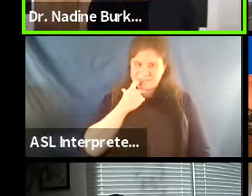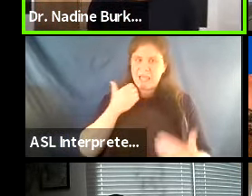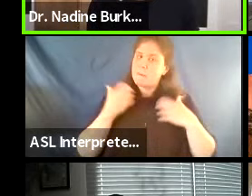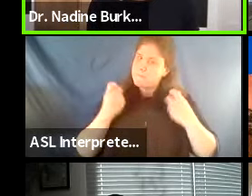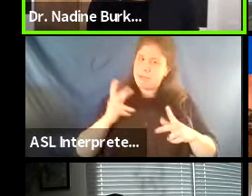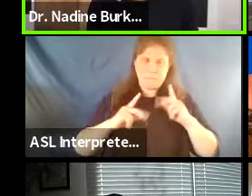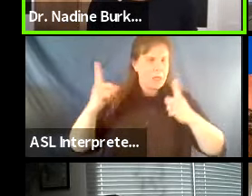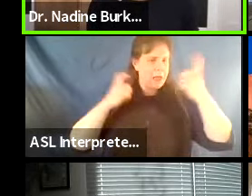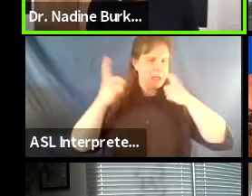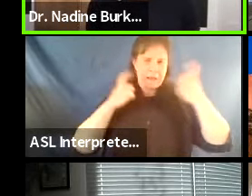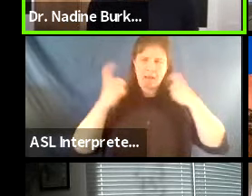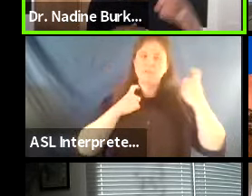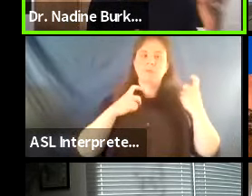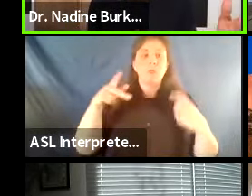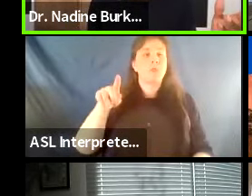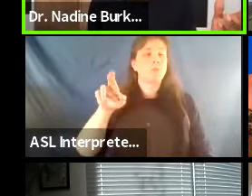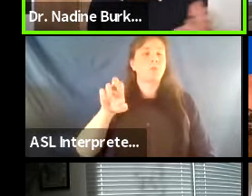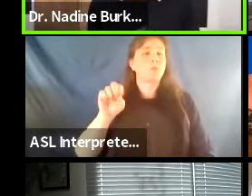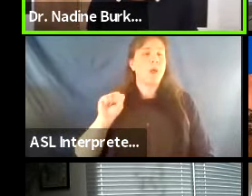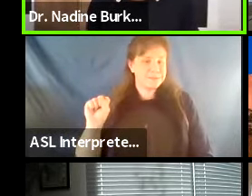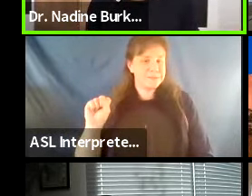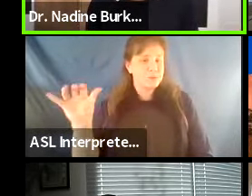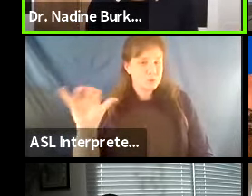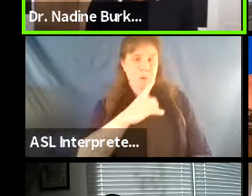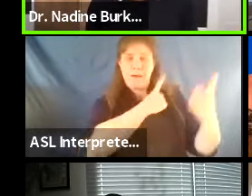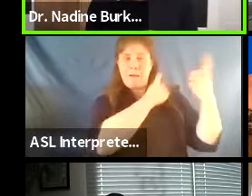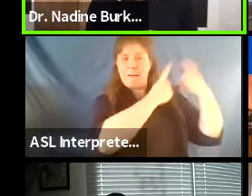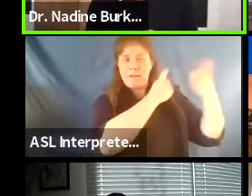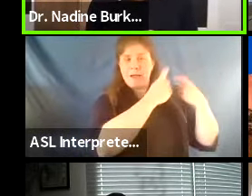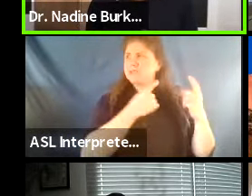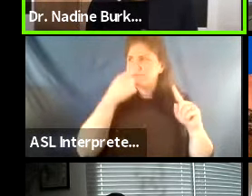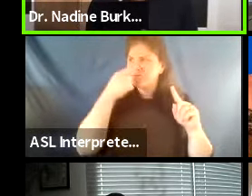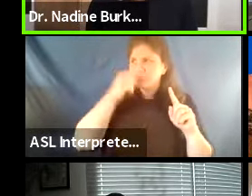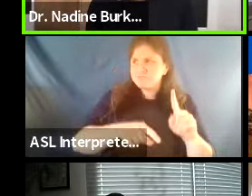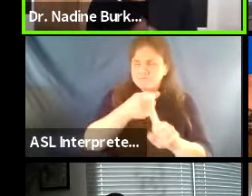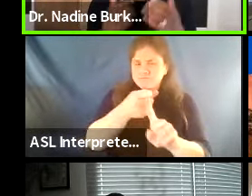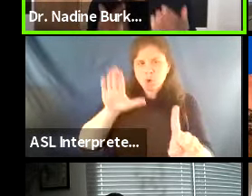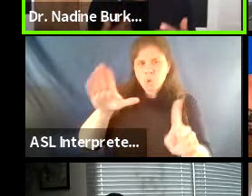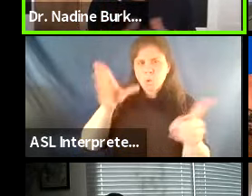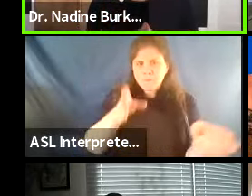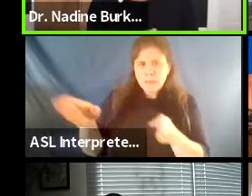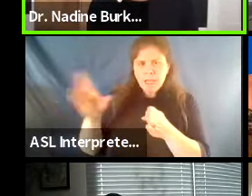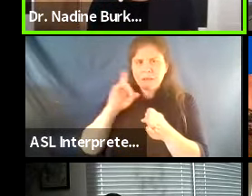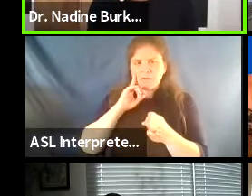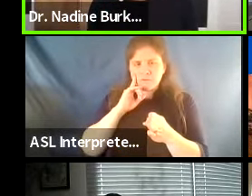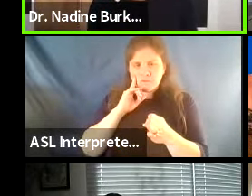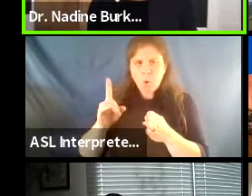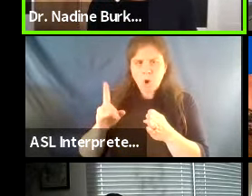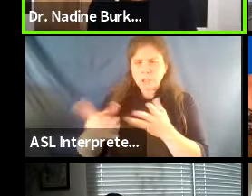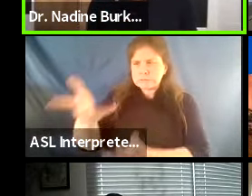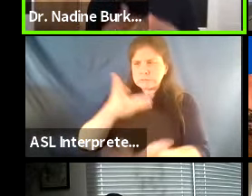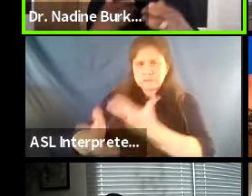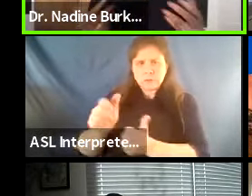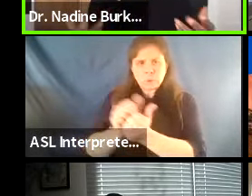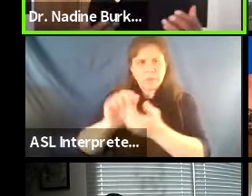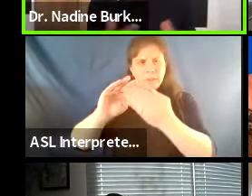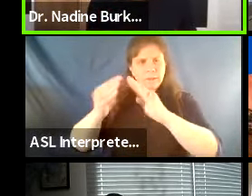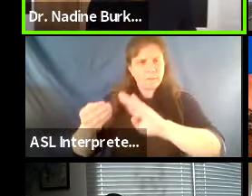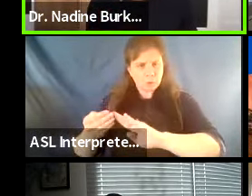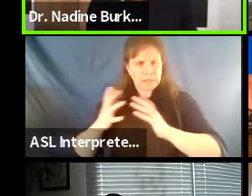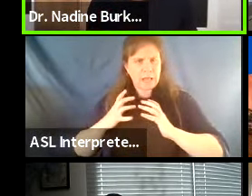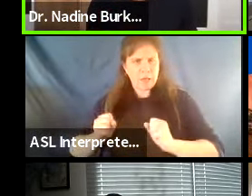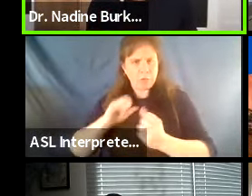the press as well. Can you share with us a little bit more about your plan to engage with community health centers? We